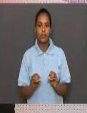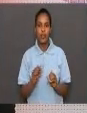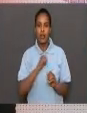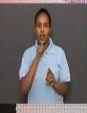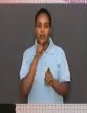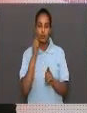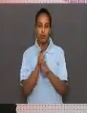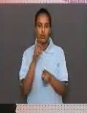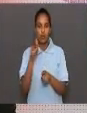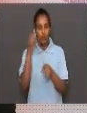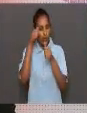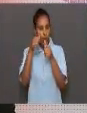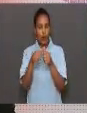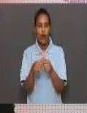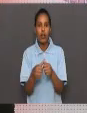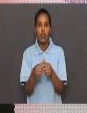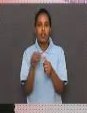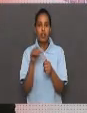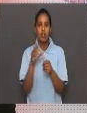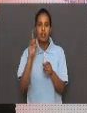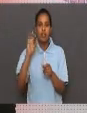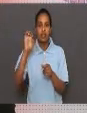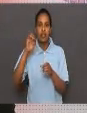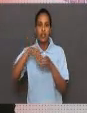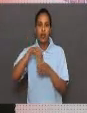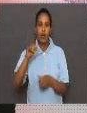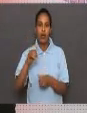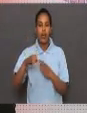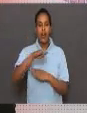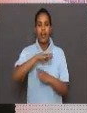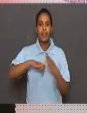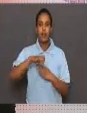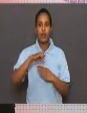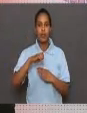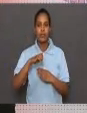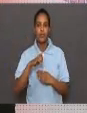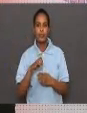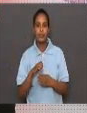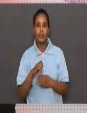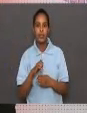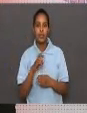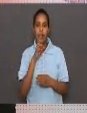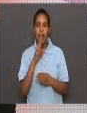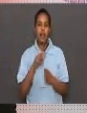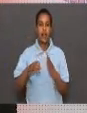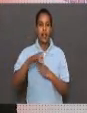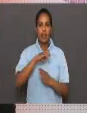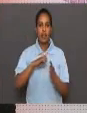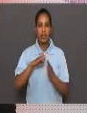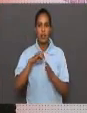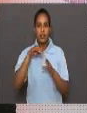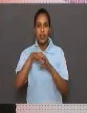Students, I am sure you recall that delocalized electrons